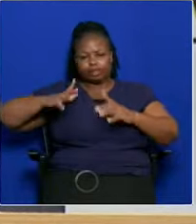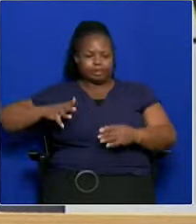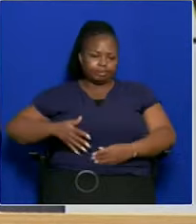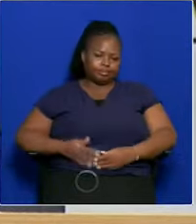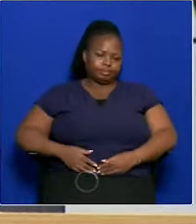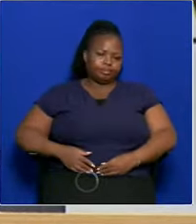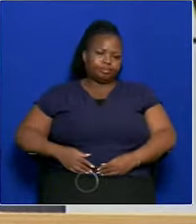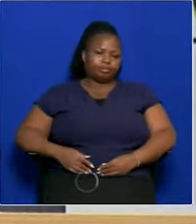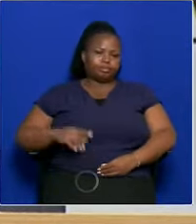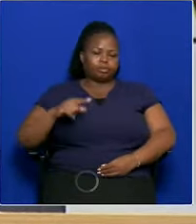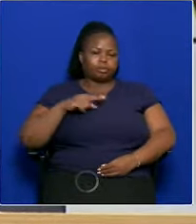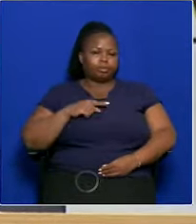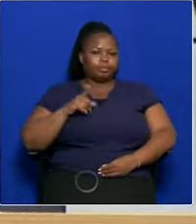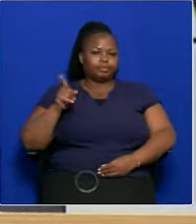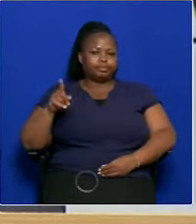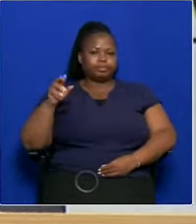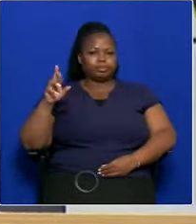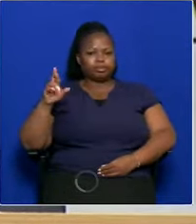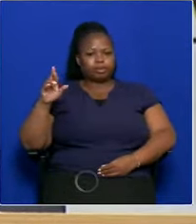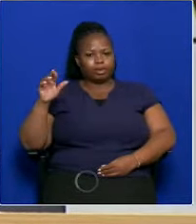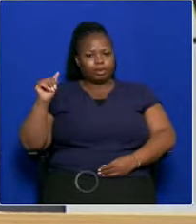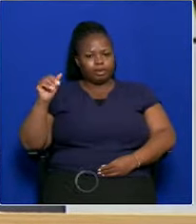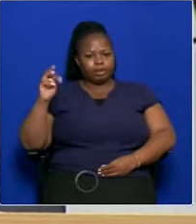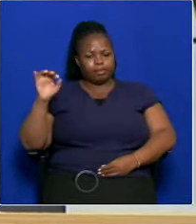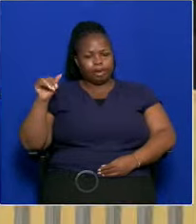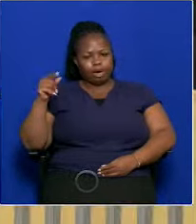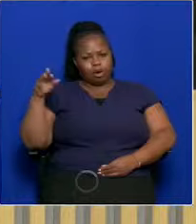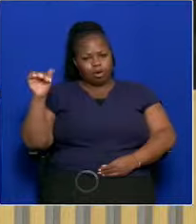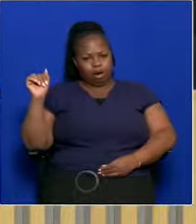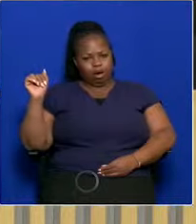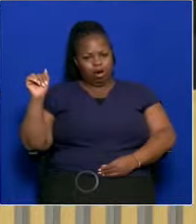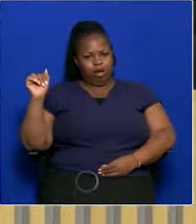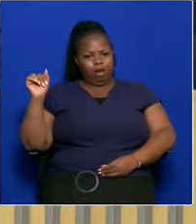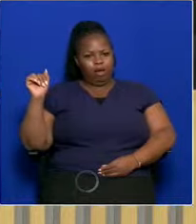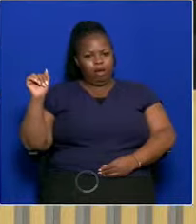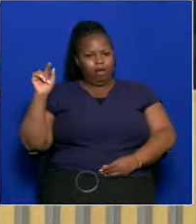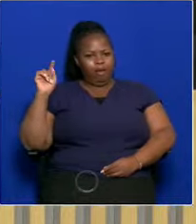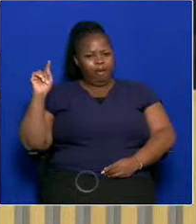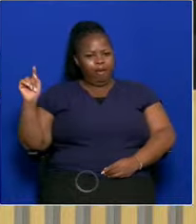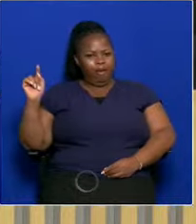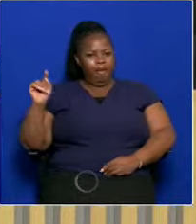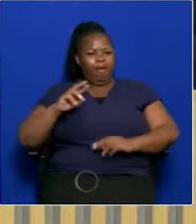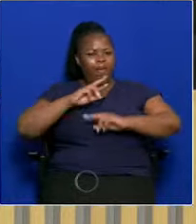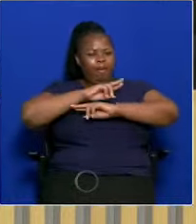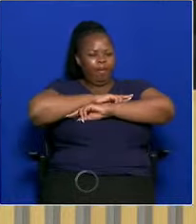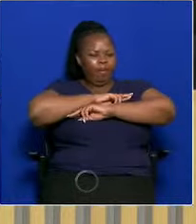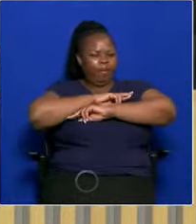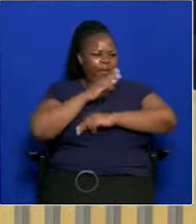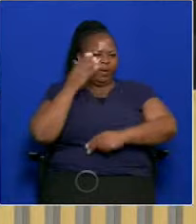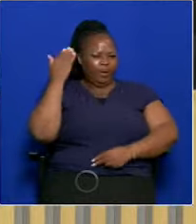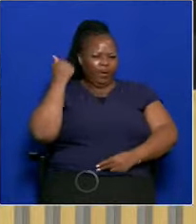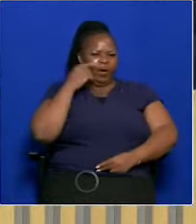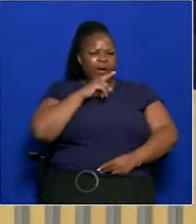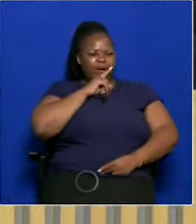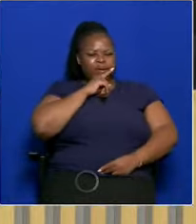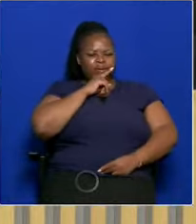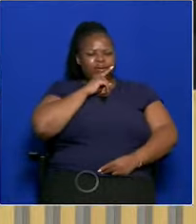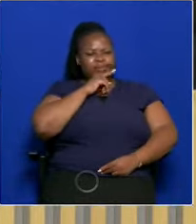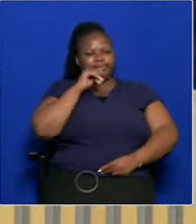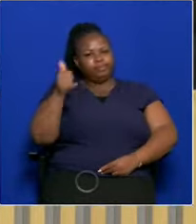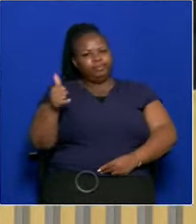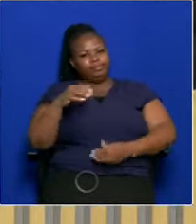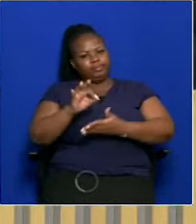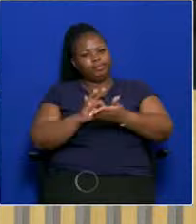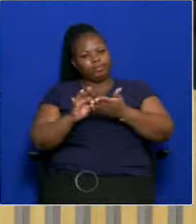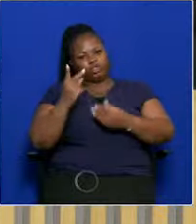Brigadier Ramangwa was retired and then given contract of 2 years,